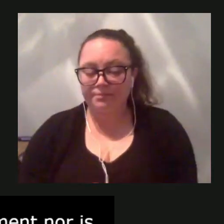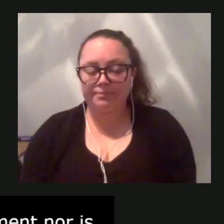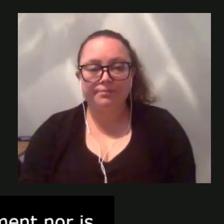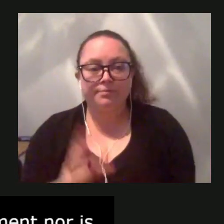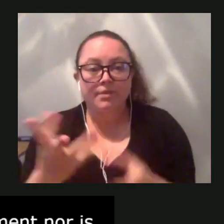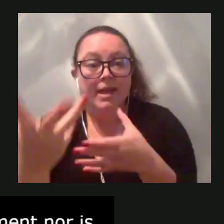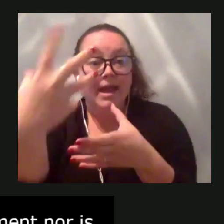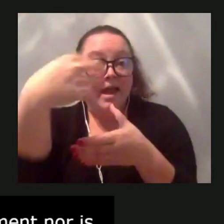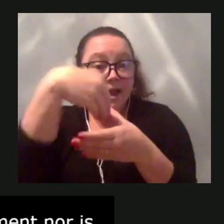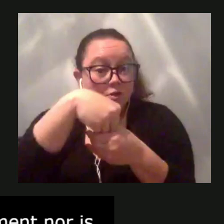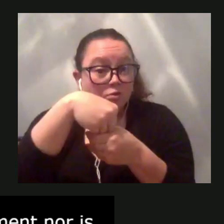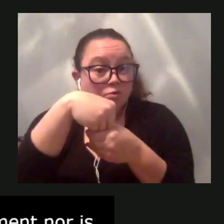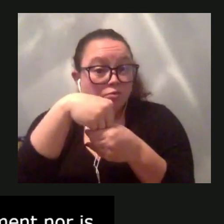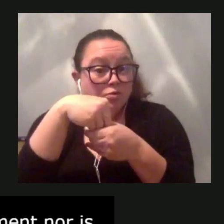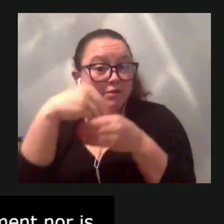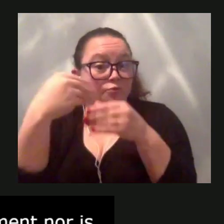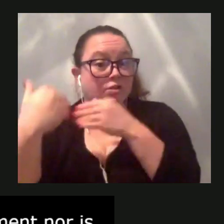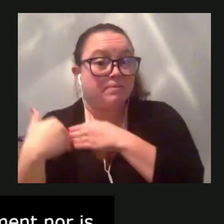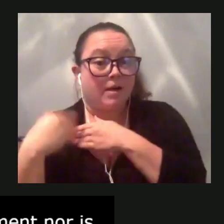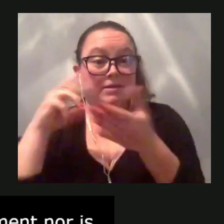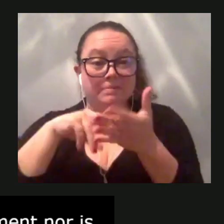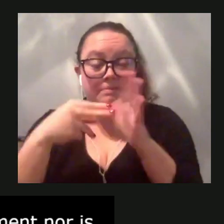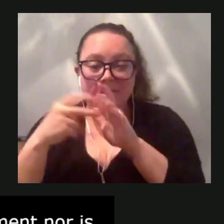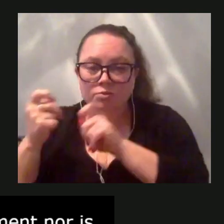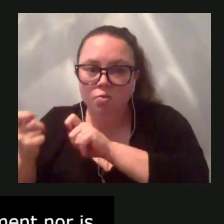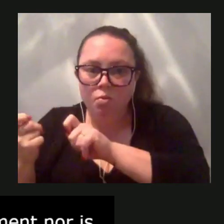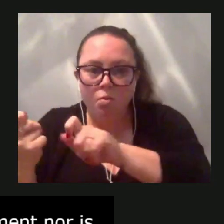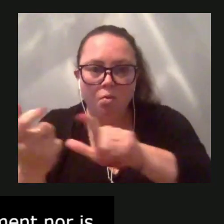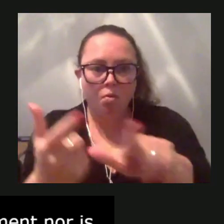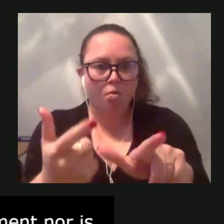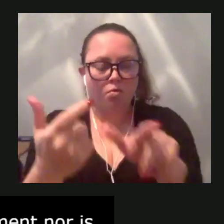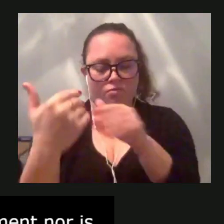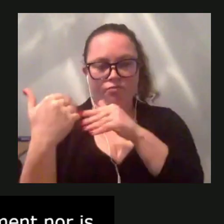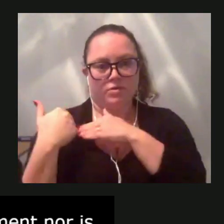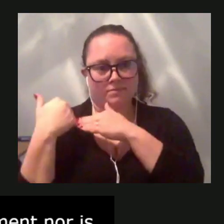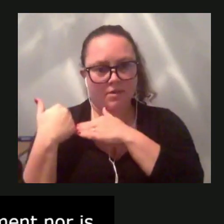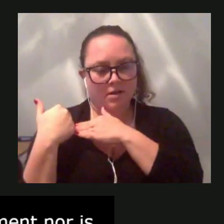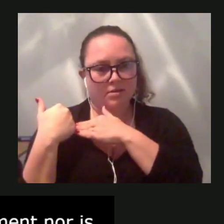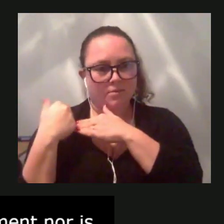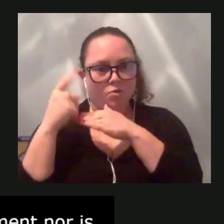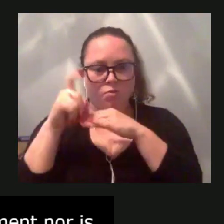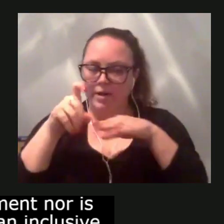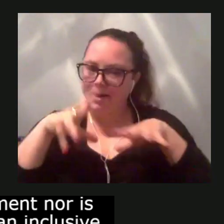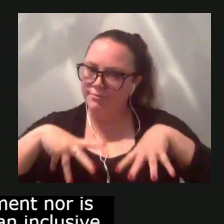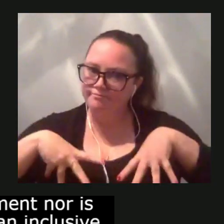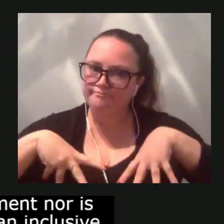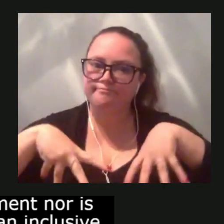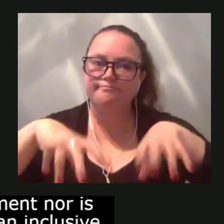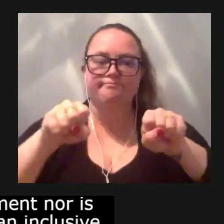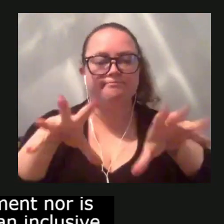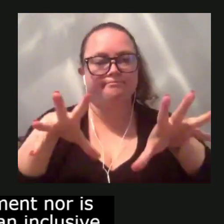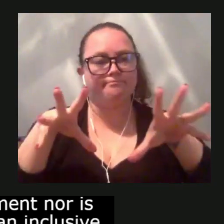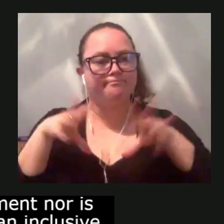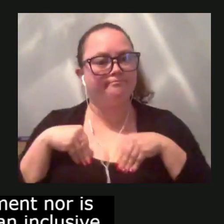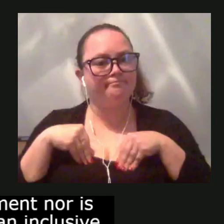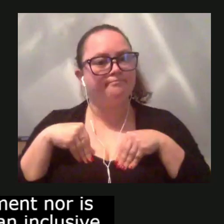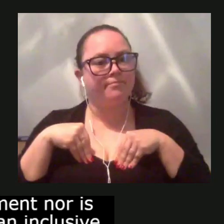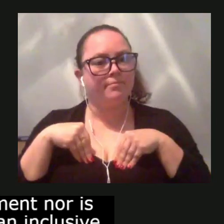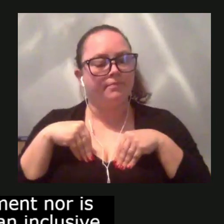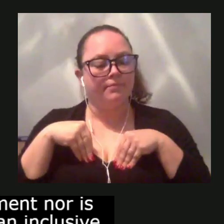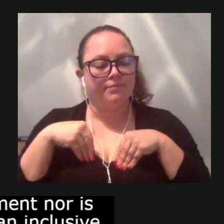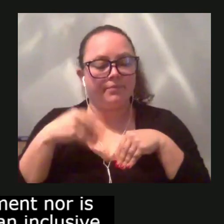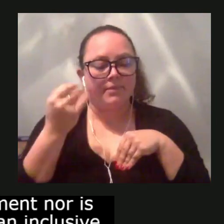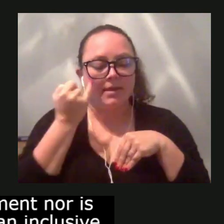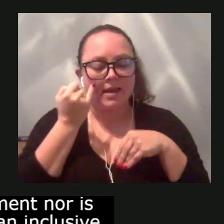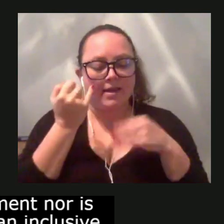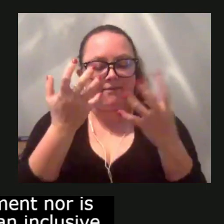inclusive responsibility. We all will have to take the onus that if we want to live in